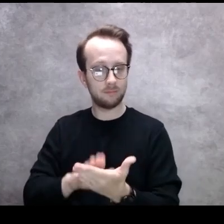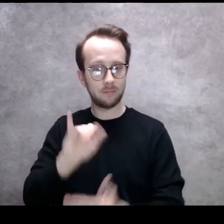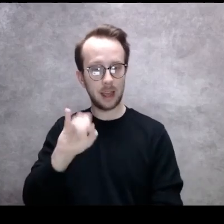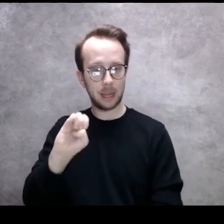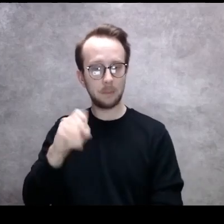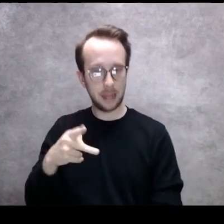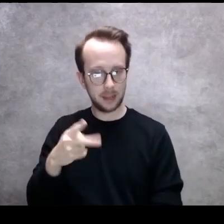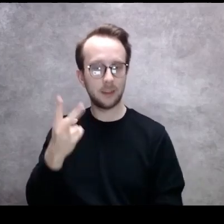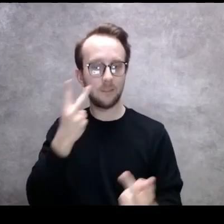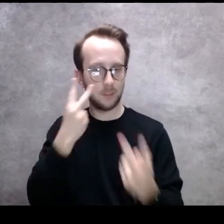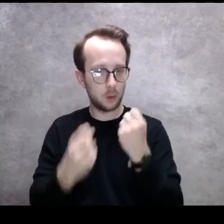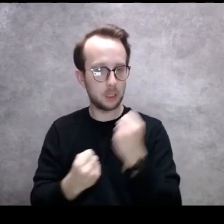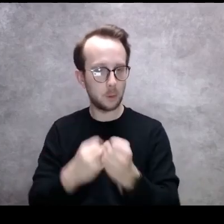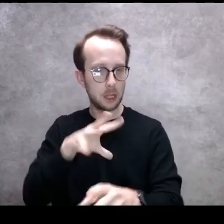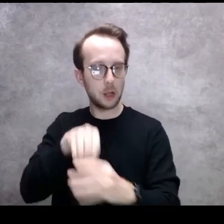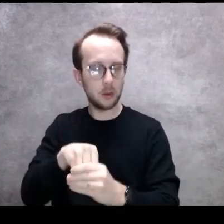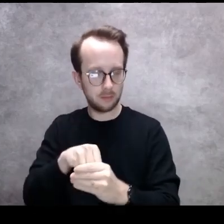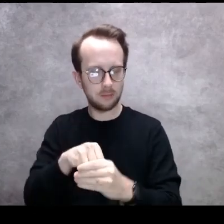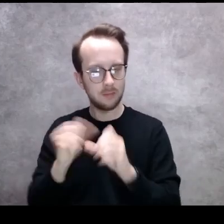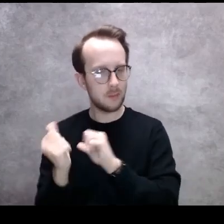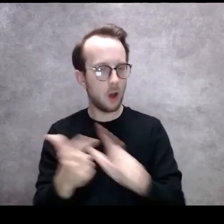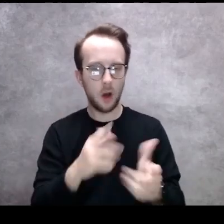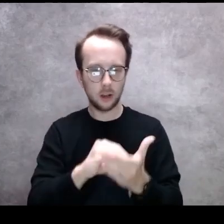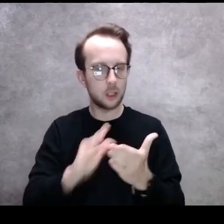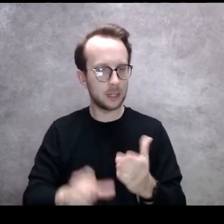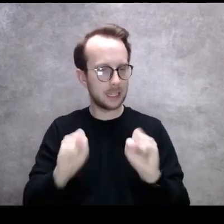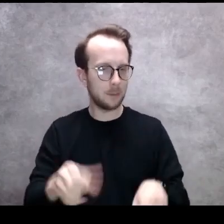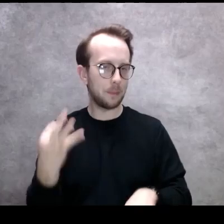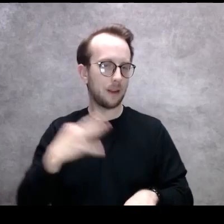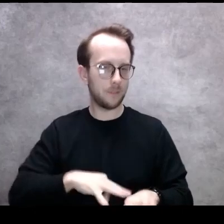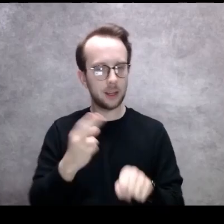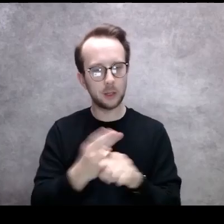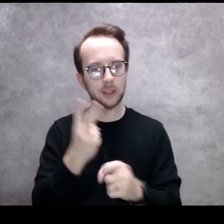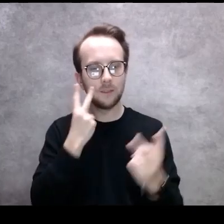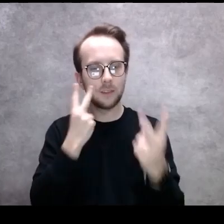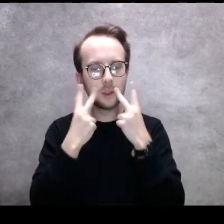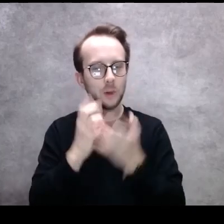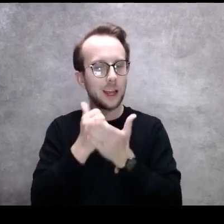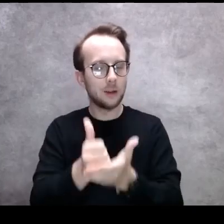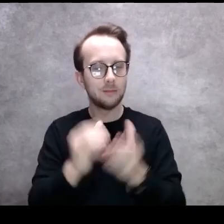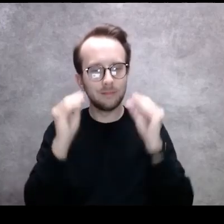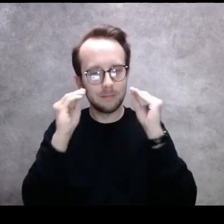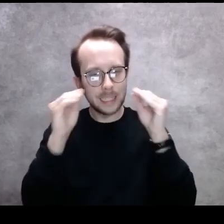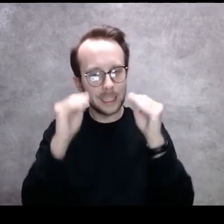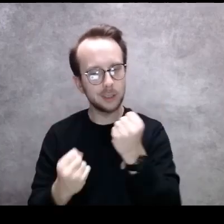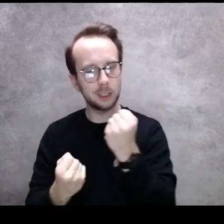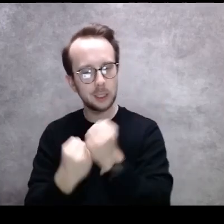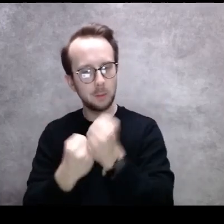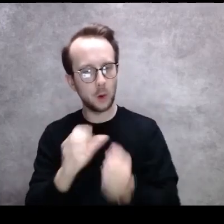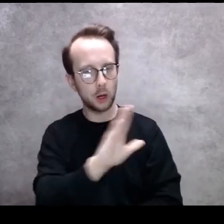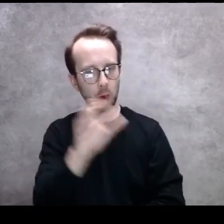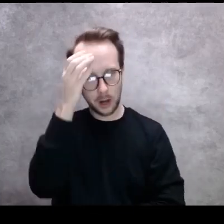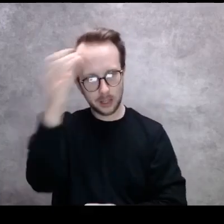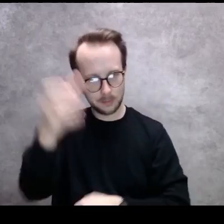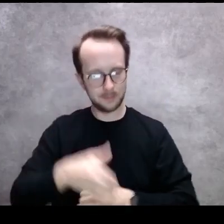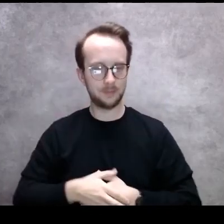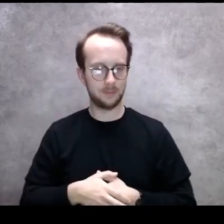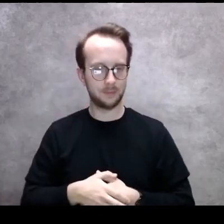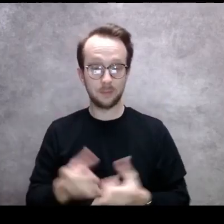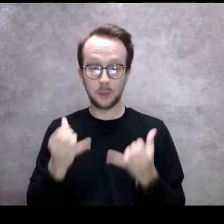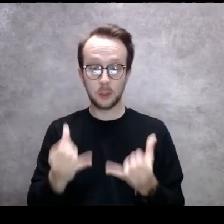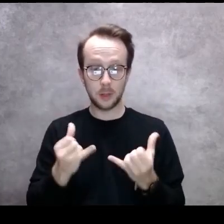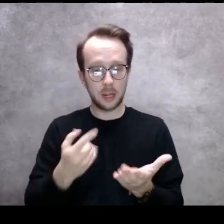IEP, all students can benefit from using visuals to help teach and reinforce concepts. Today, we will discuss